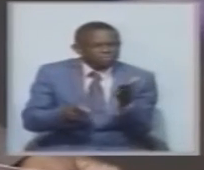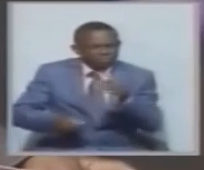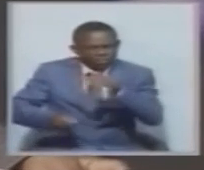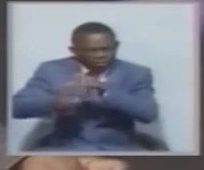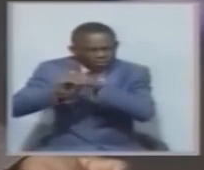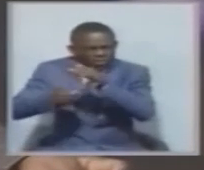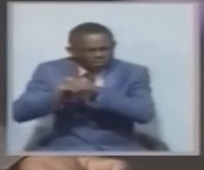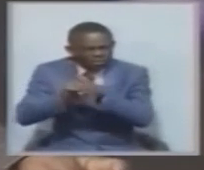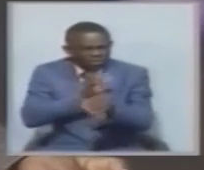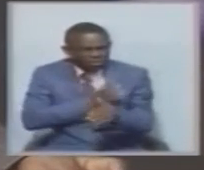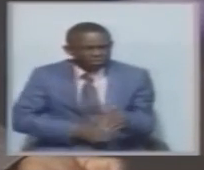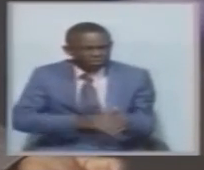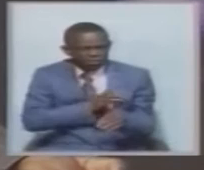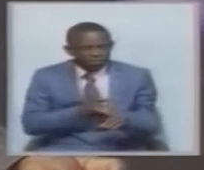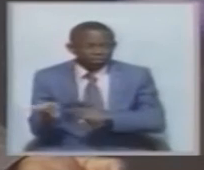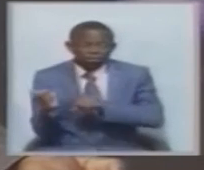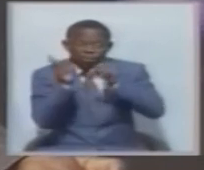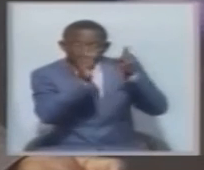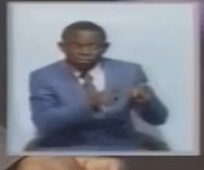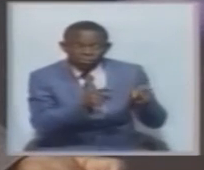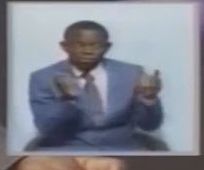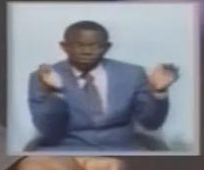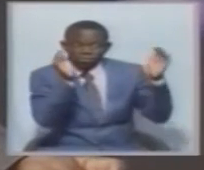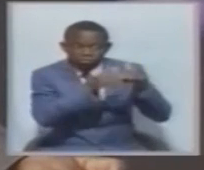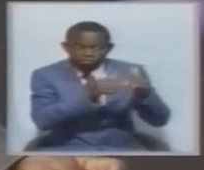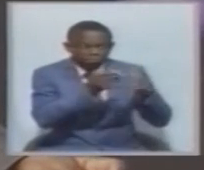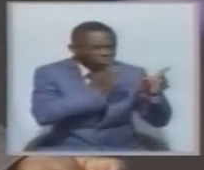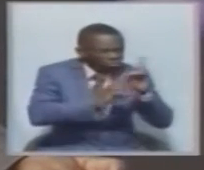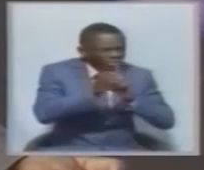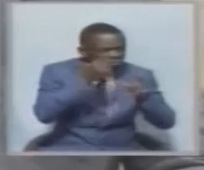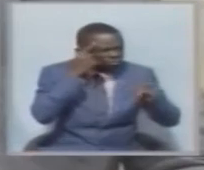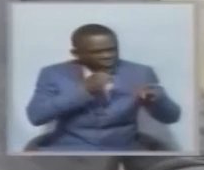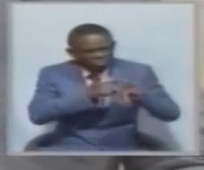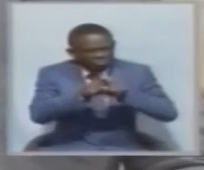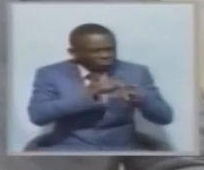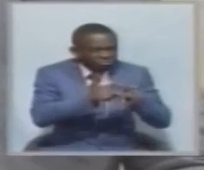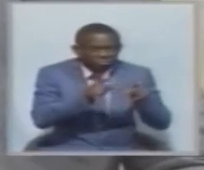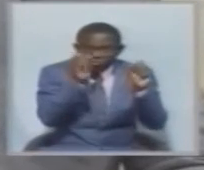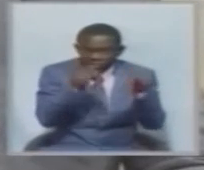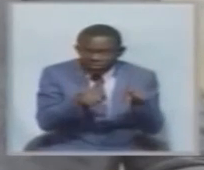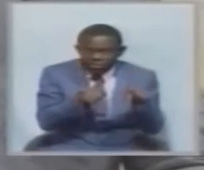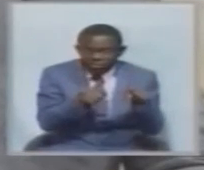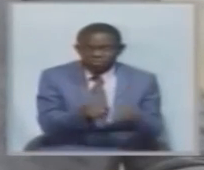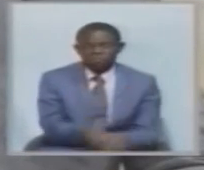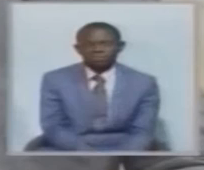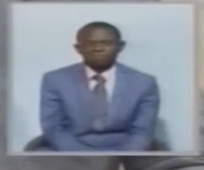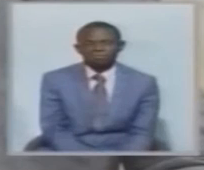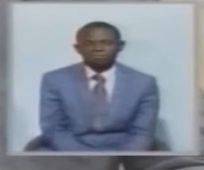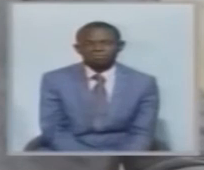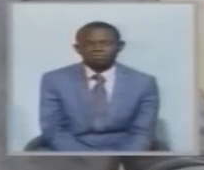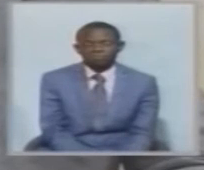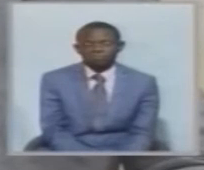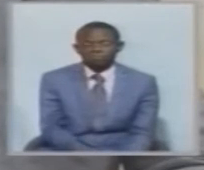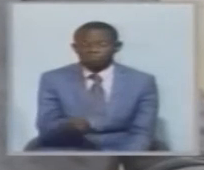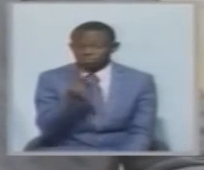deals? Well, there have been private sectors that have already been accredited to this